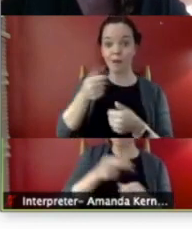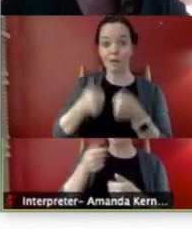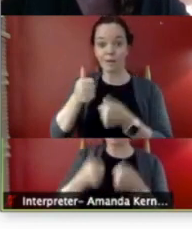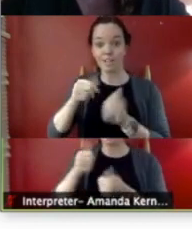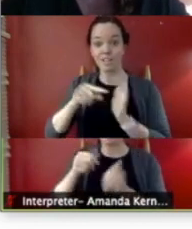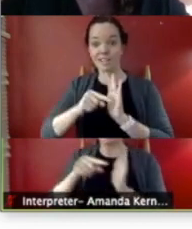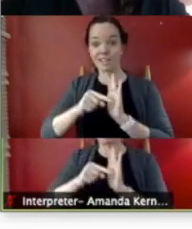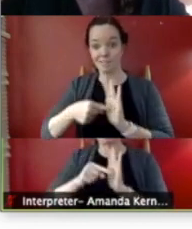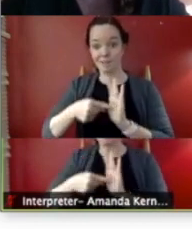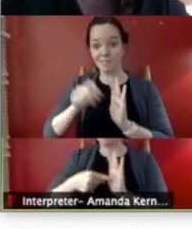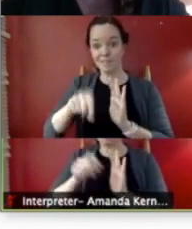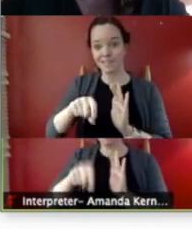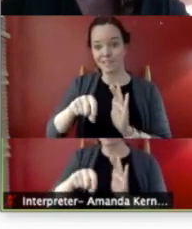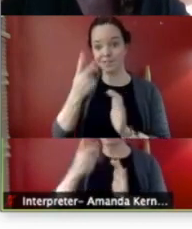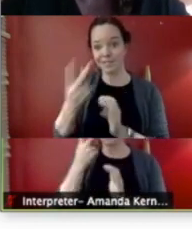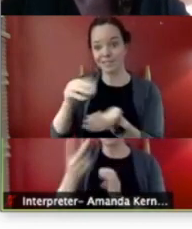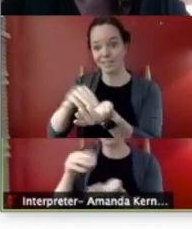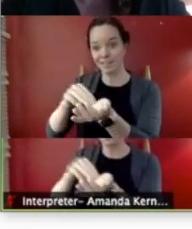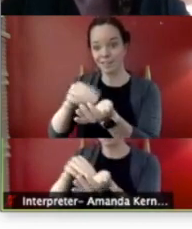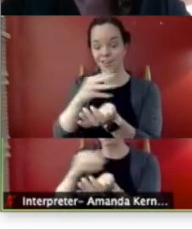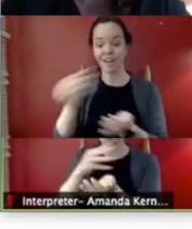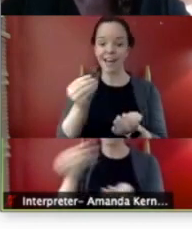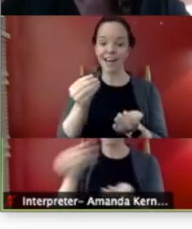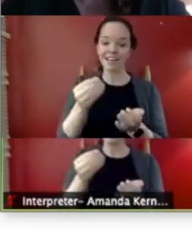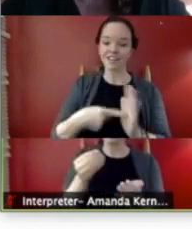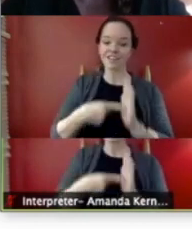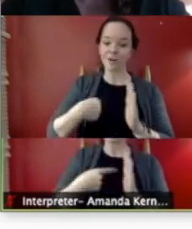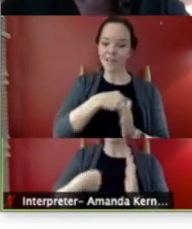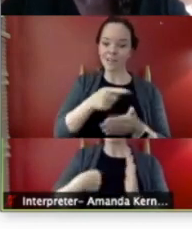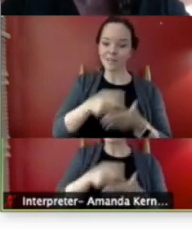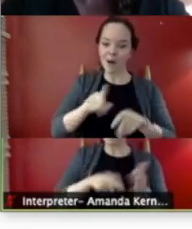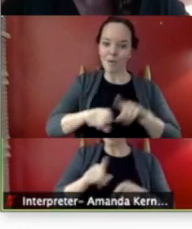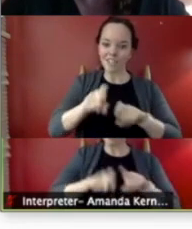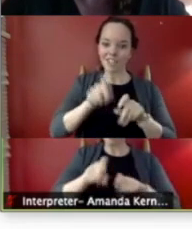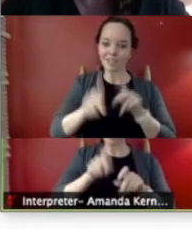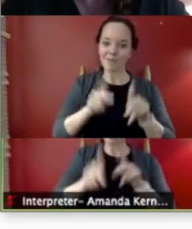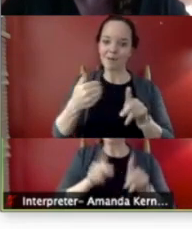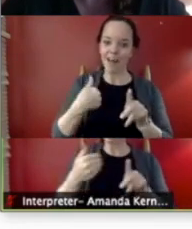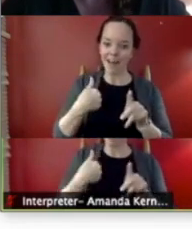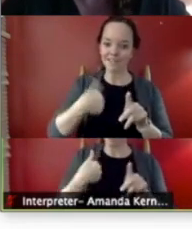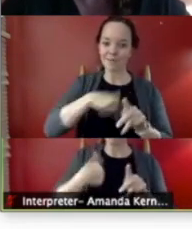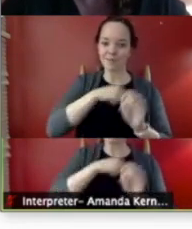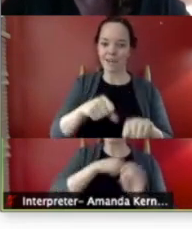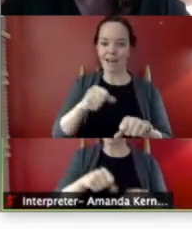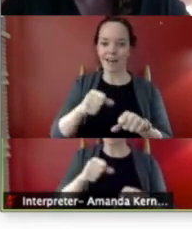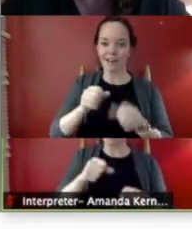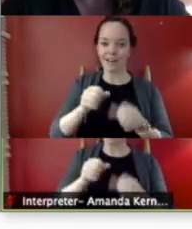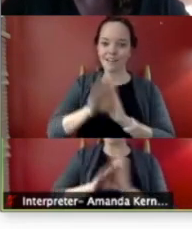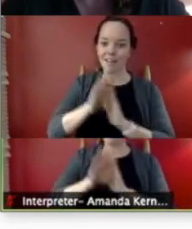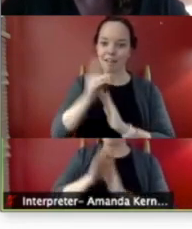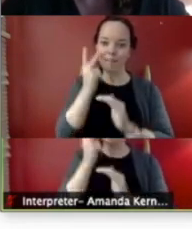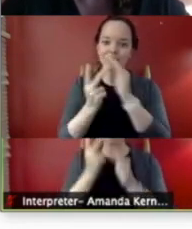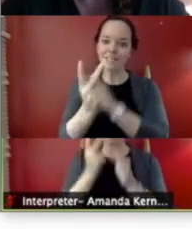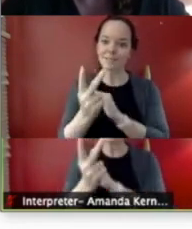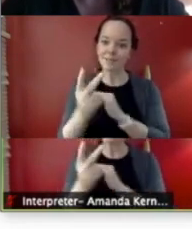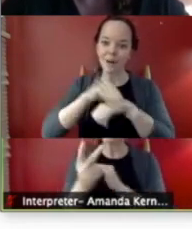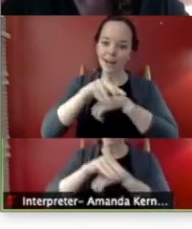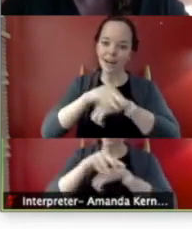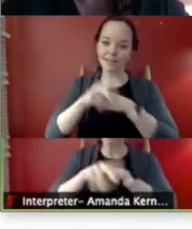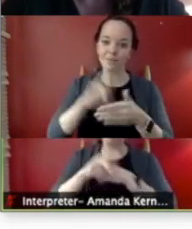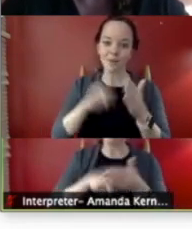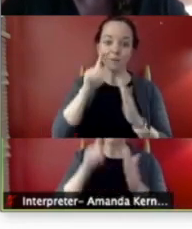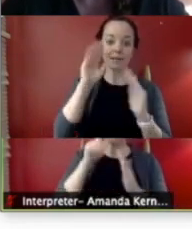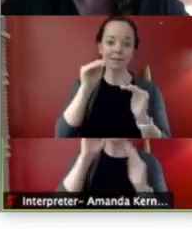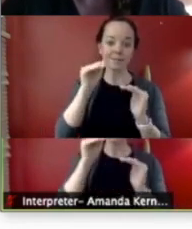also tells us what questions people have to give us the opportunity to provide some anticipatory guidance about what to expect during and after, as well